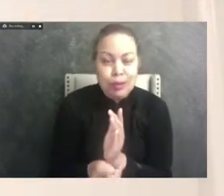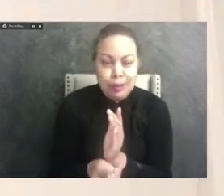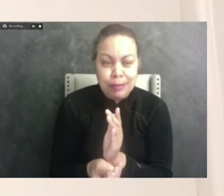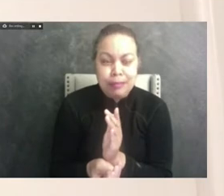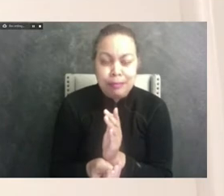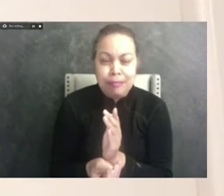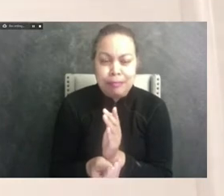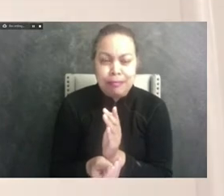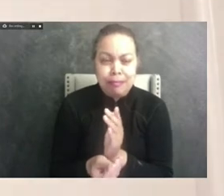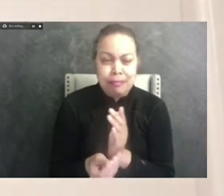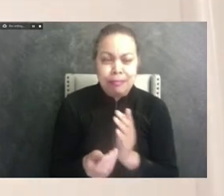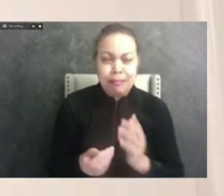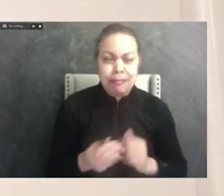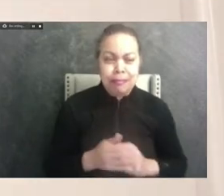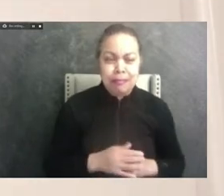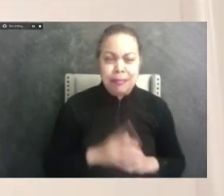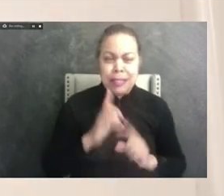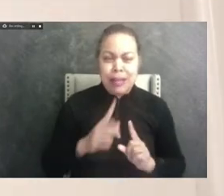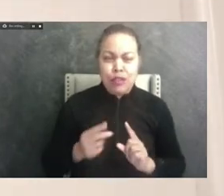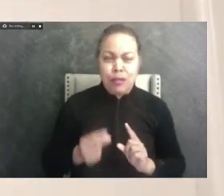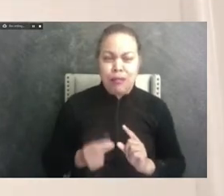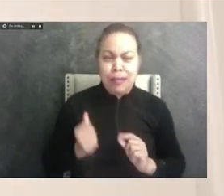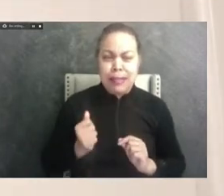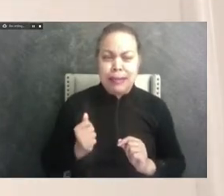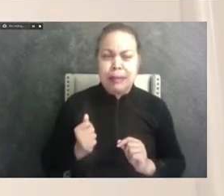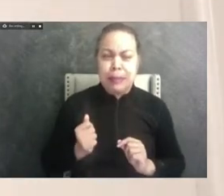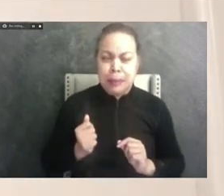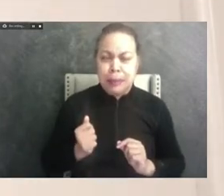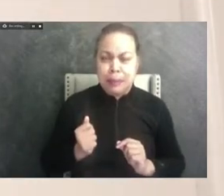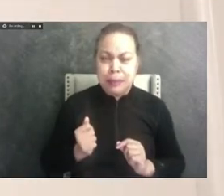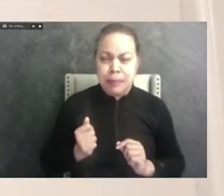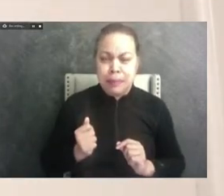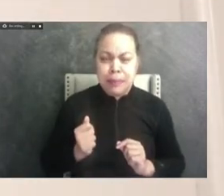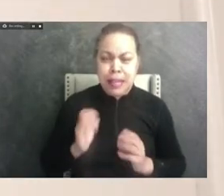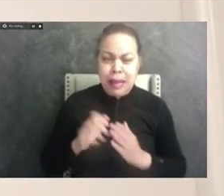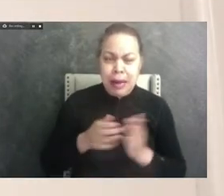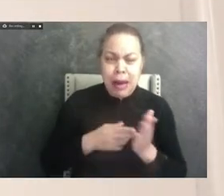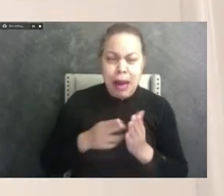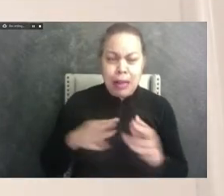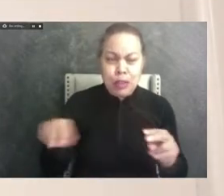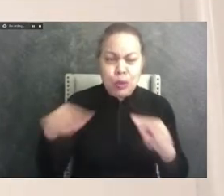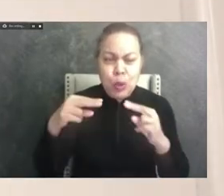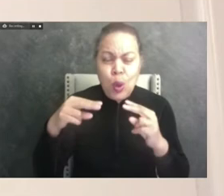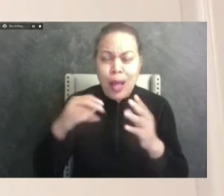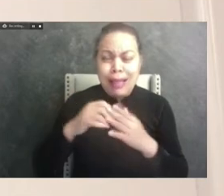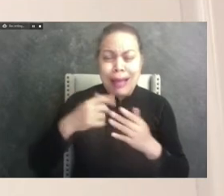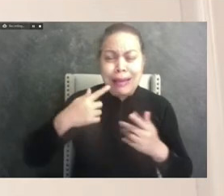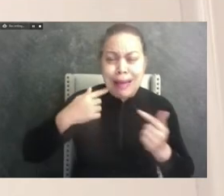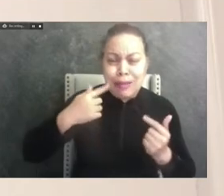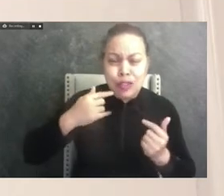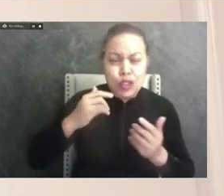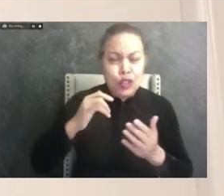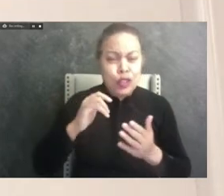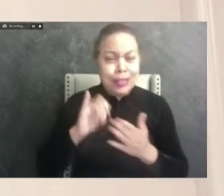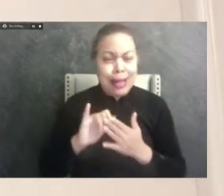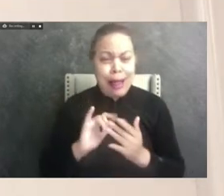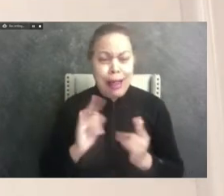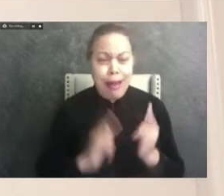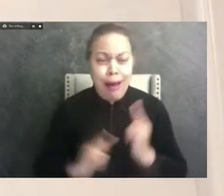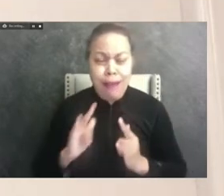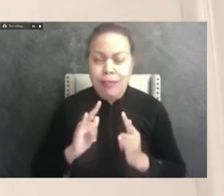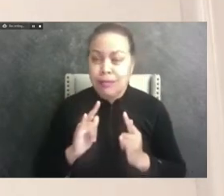The answer's quick and keen. The honest look, the laughter, the love, they are